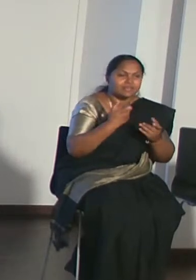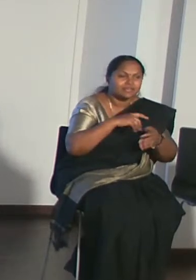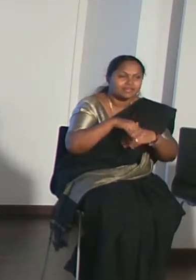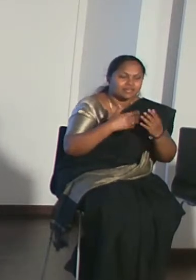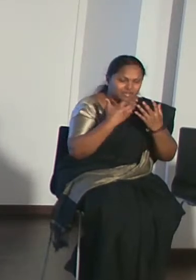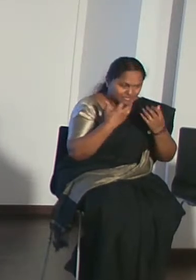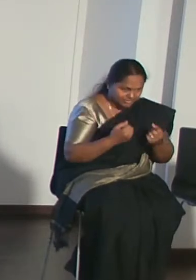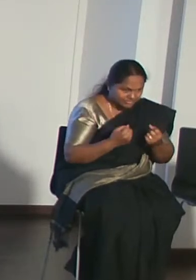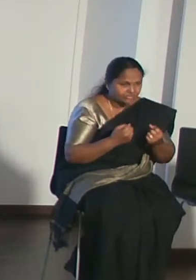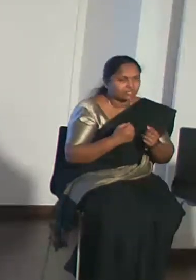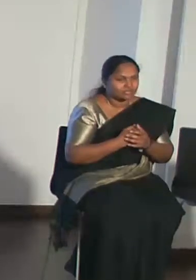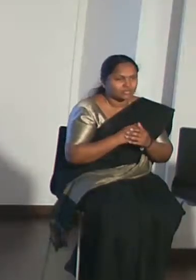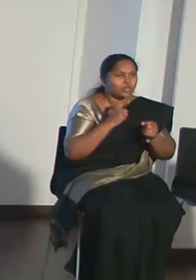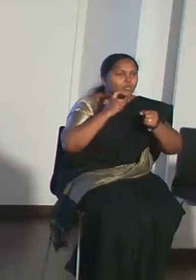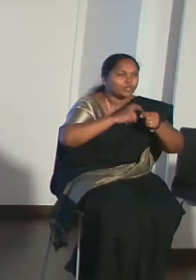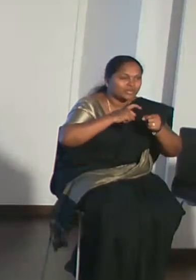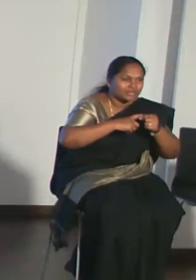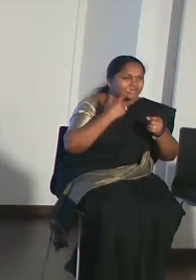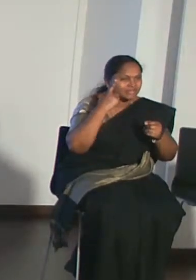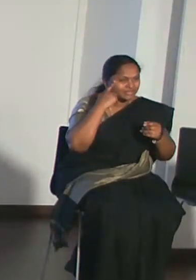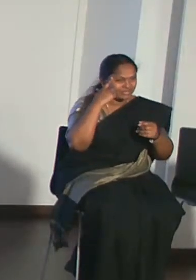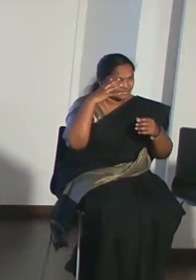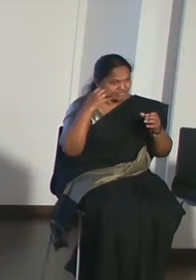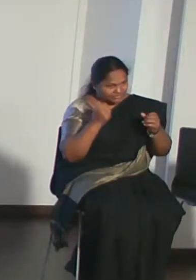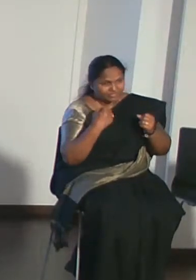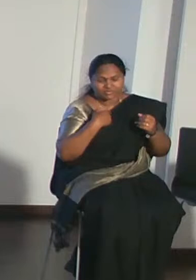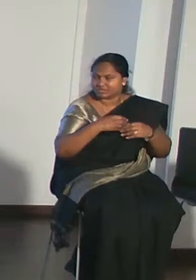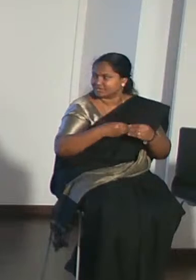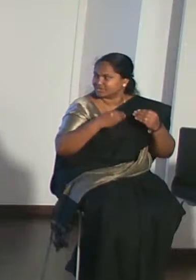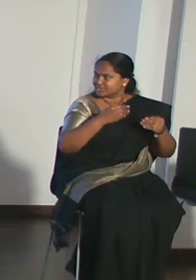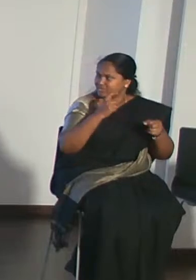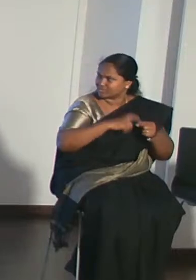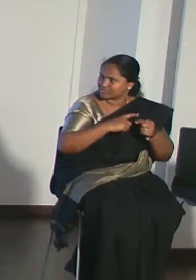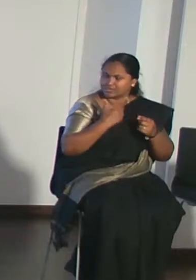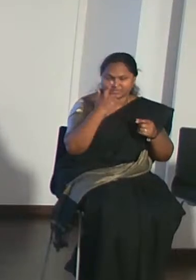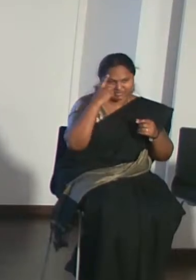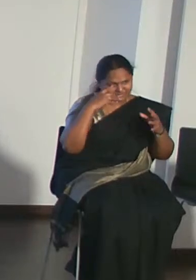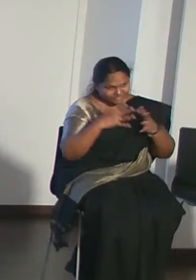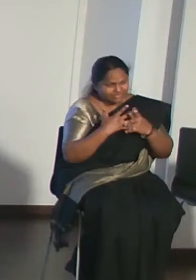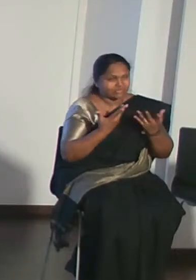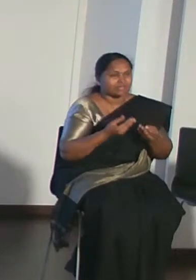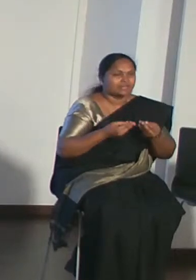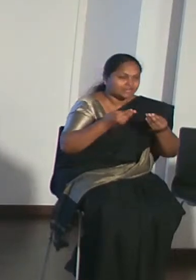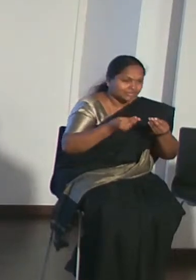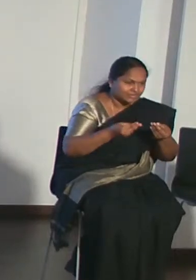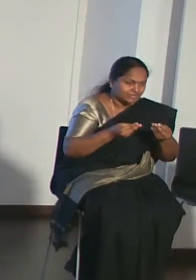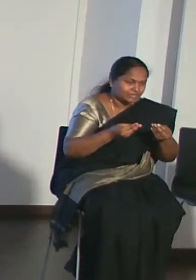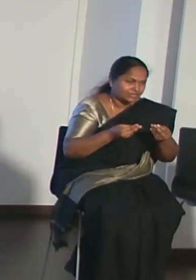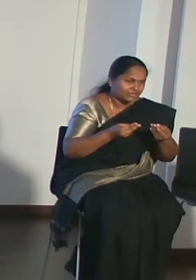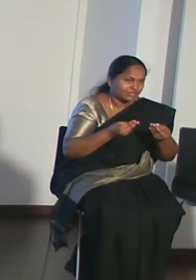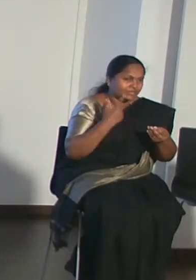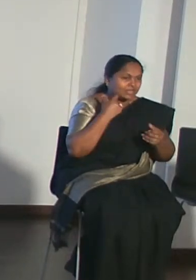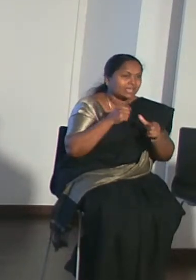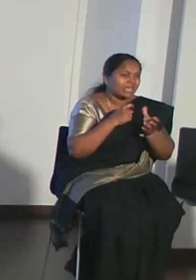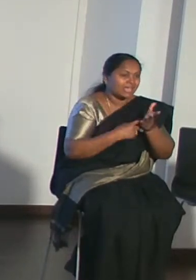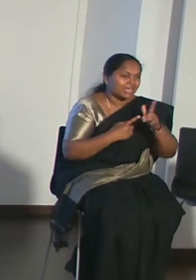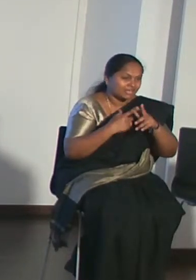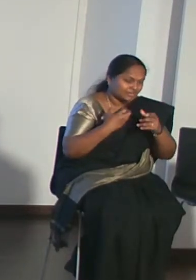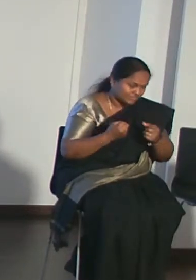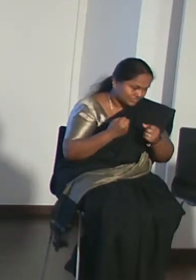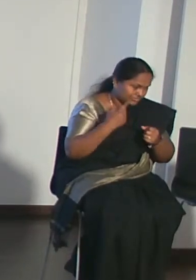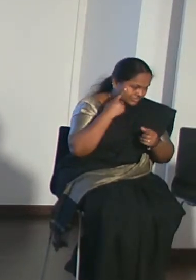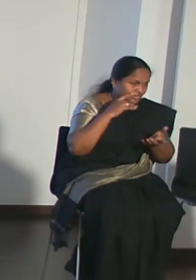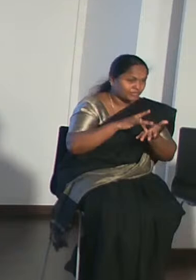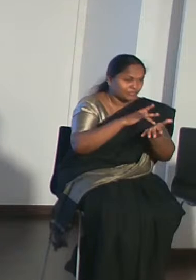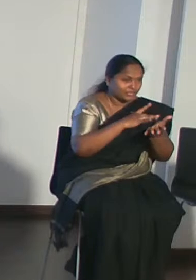also questioning what it meant to let go of control, questioning what it meant to let um, artists have a platform where